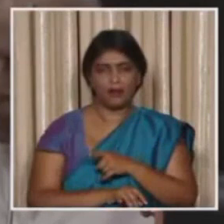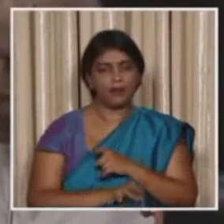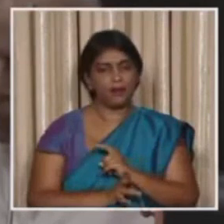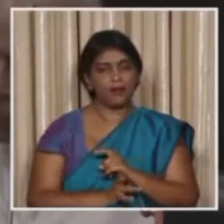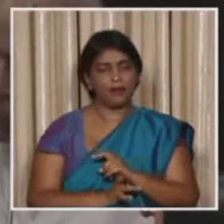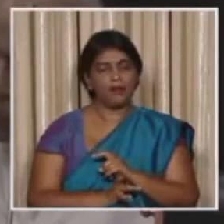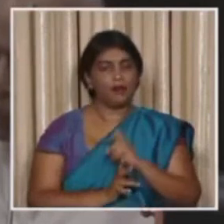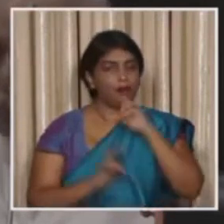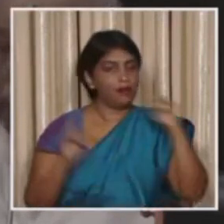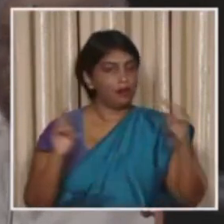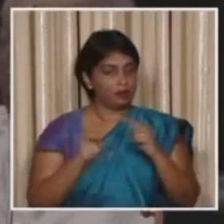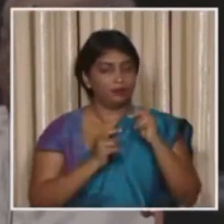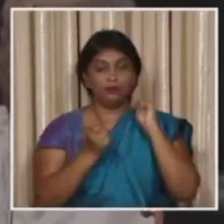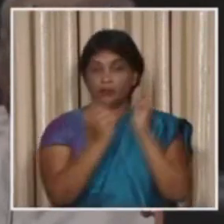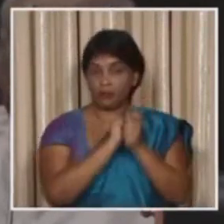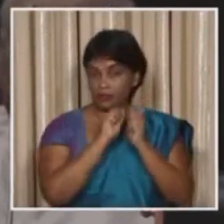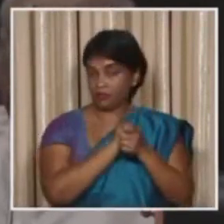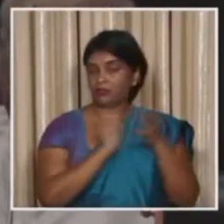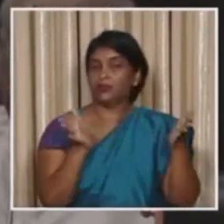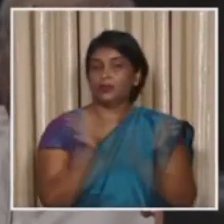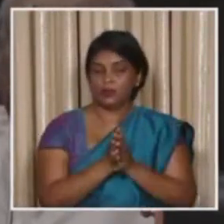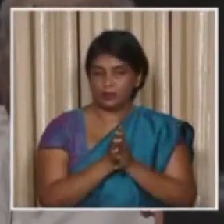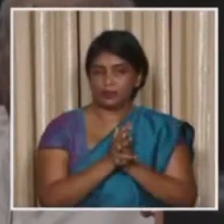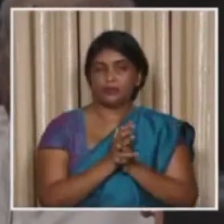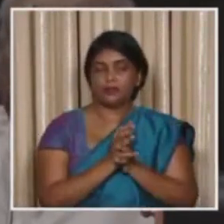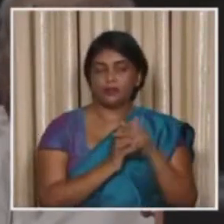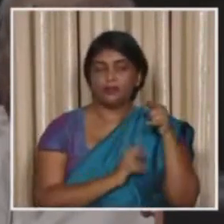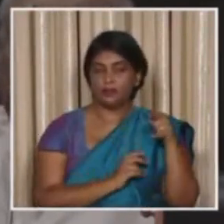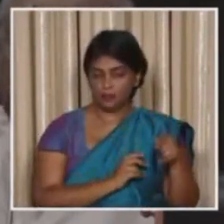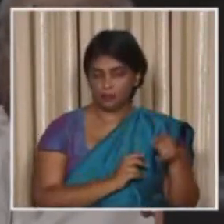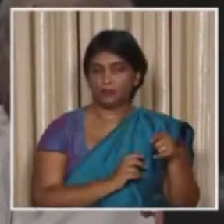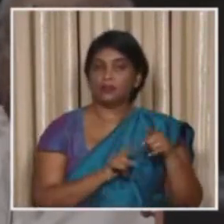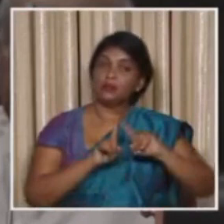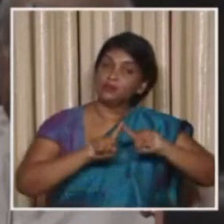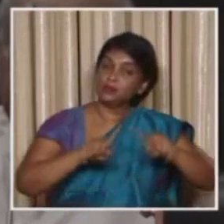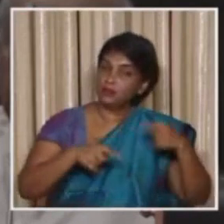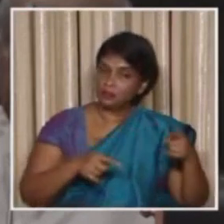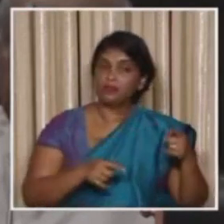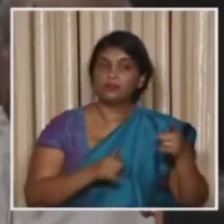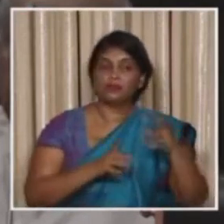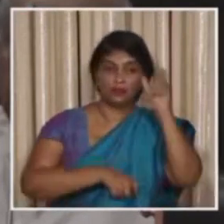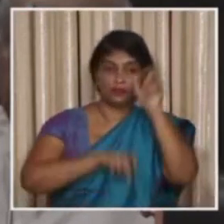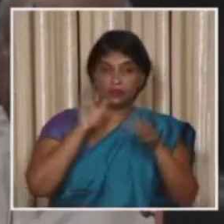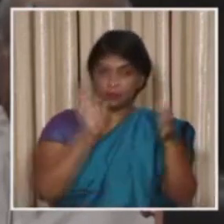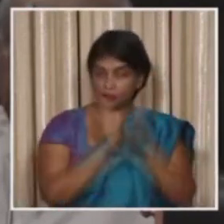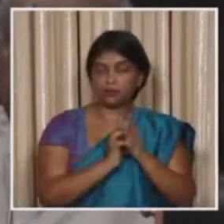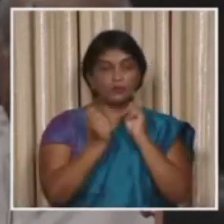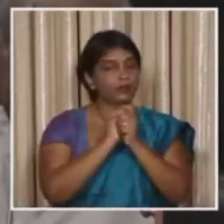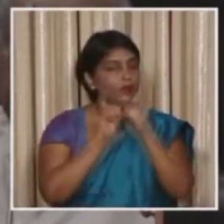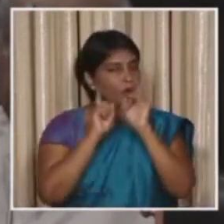Court in the determination and the other stakeholders, but without a vote, it has already been